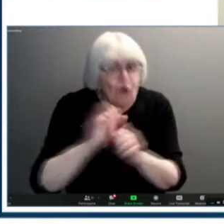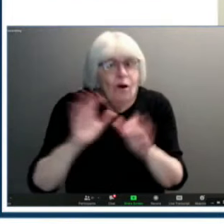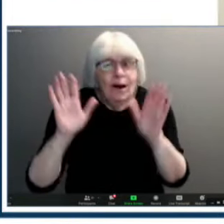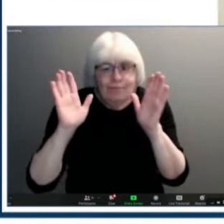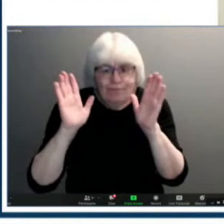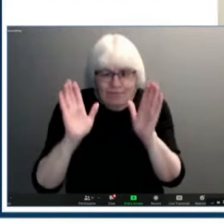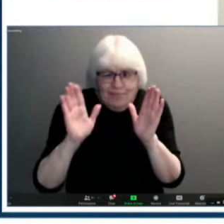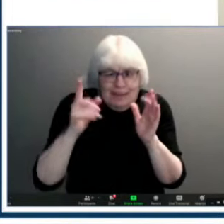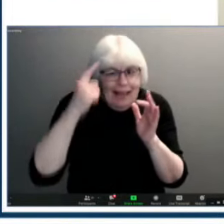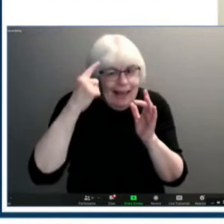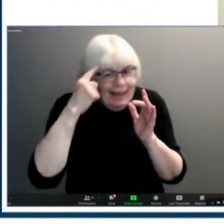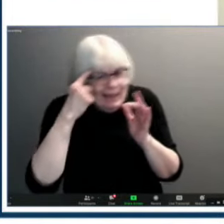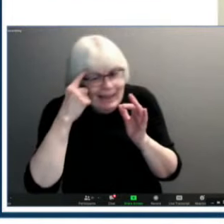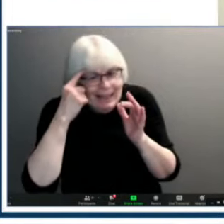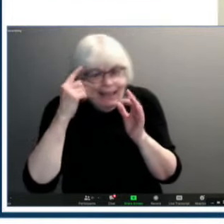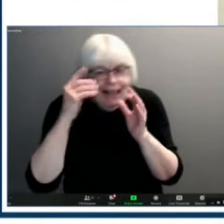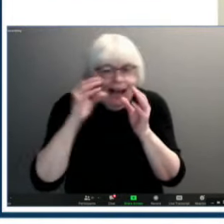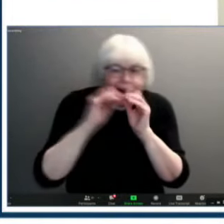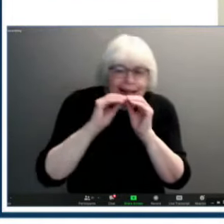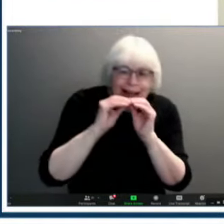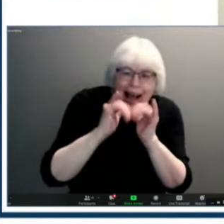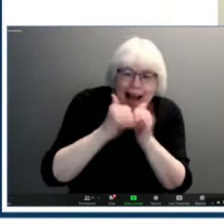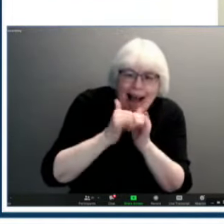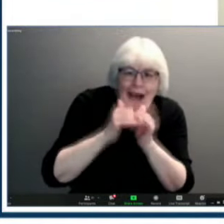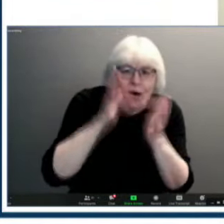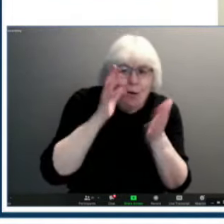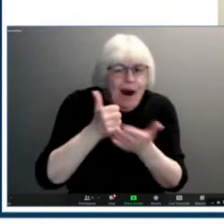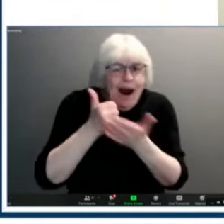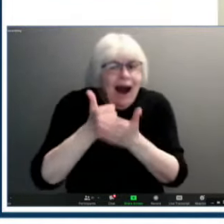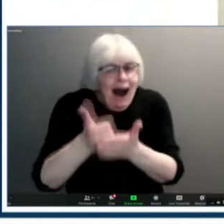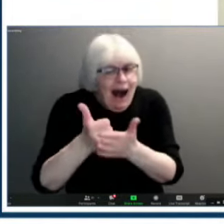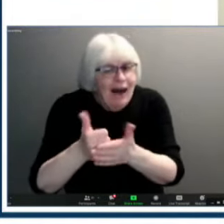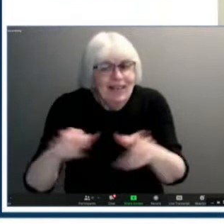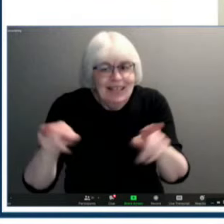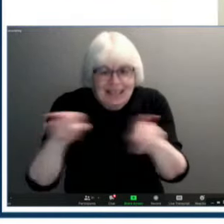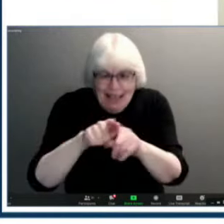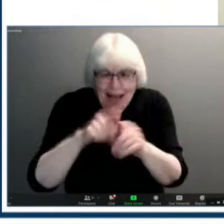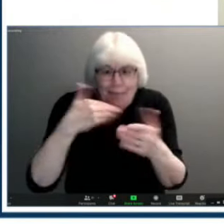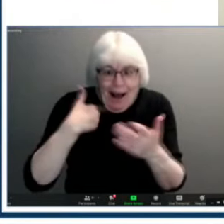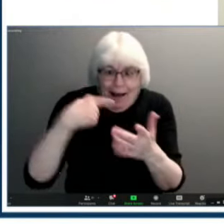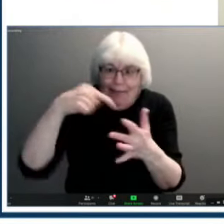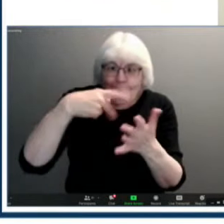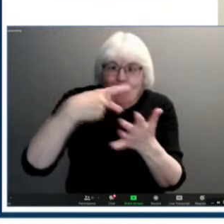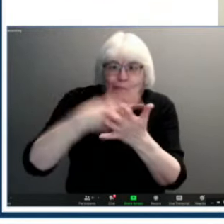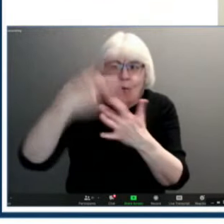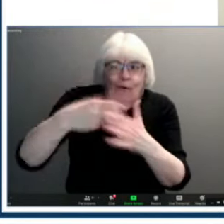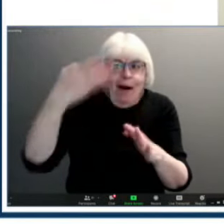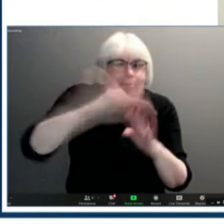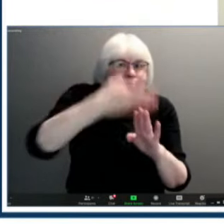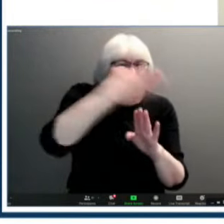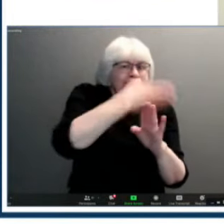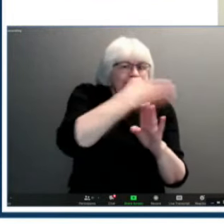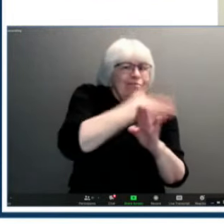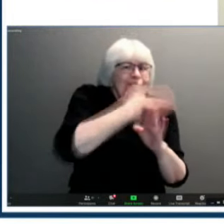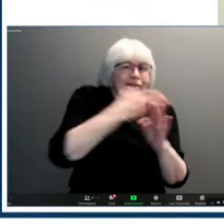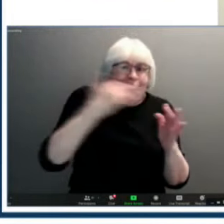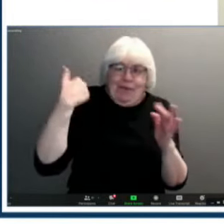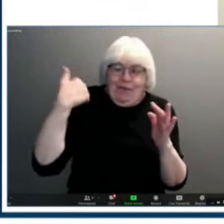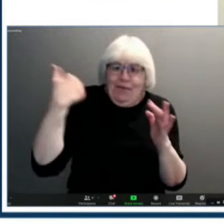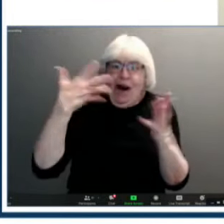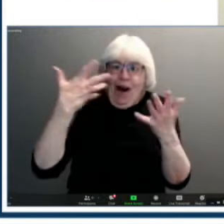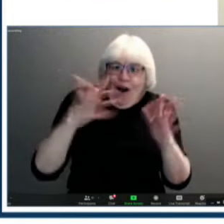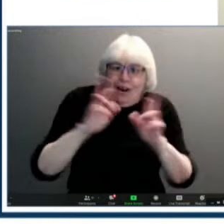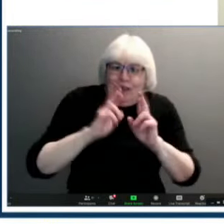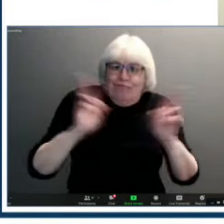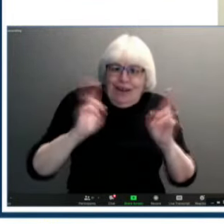some precedent in the past for some of those programs, so we don't have to start from scratch. So I think